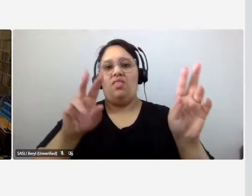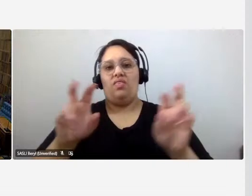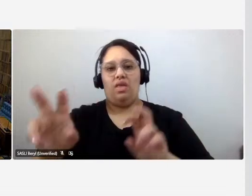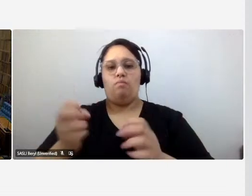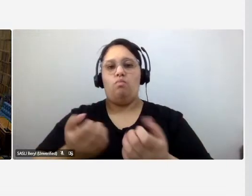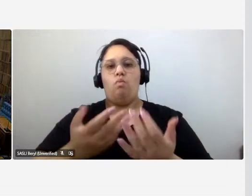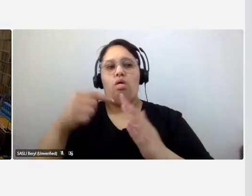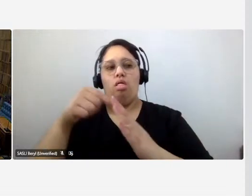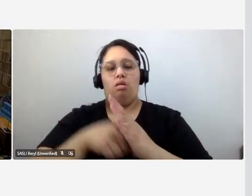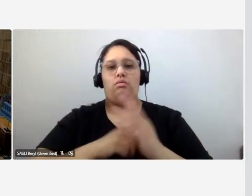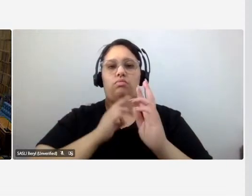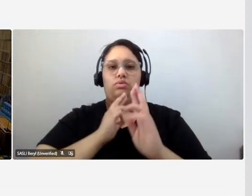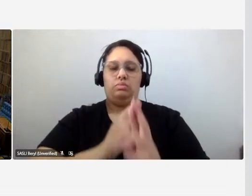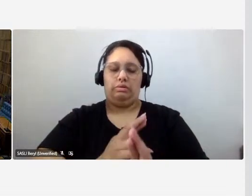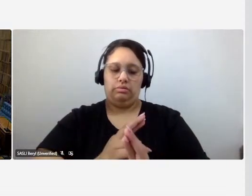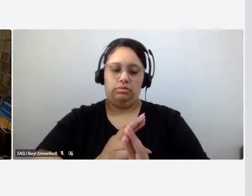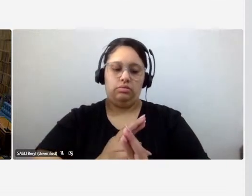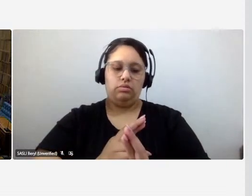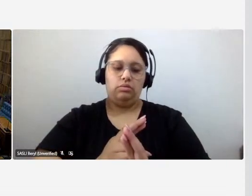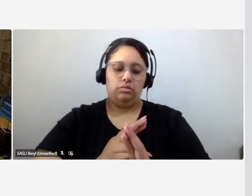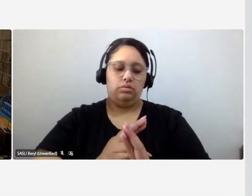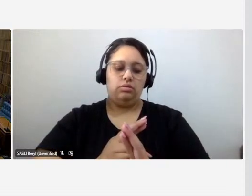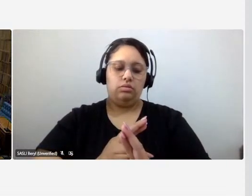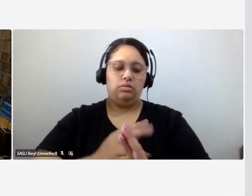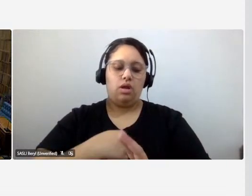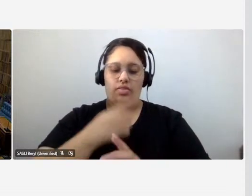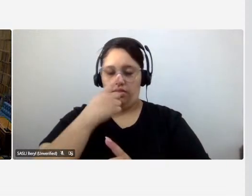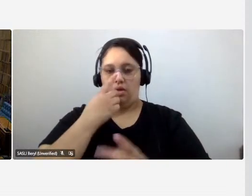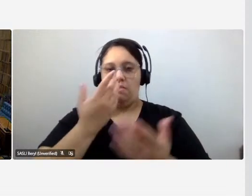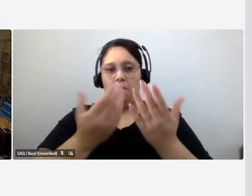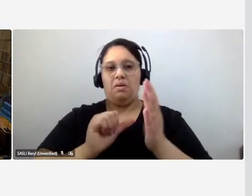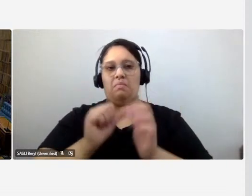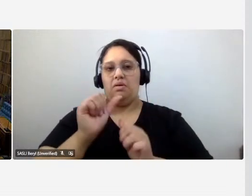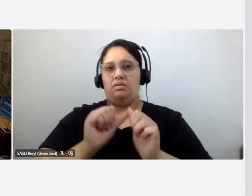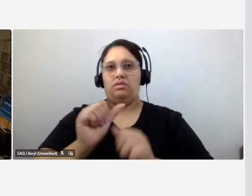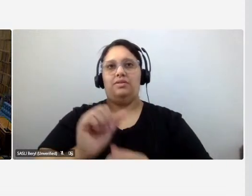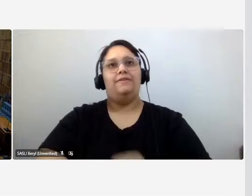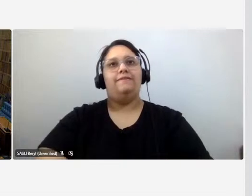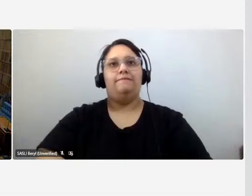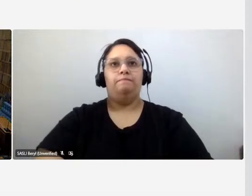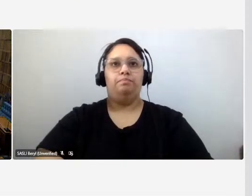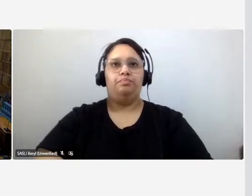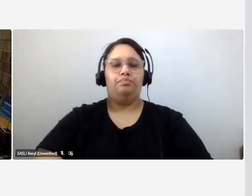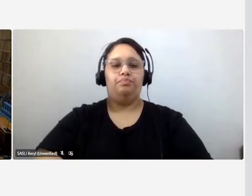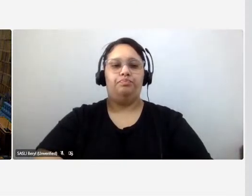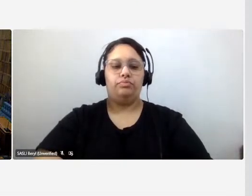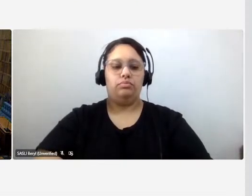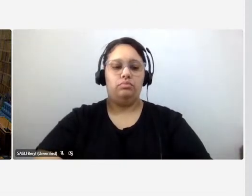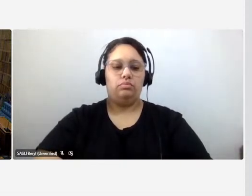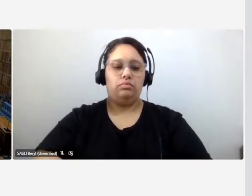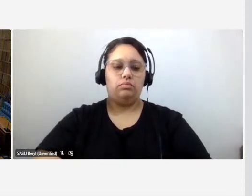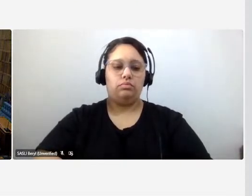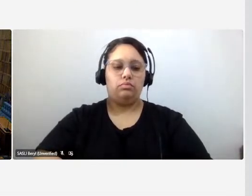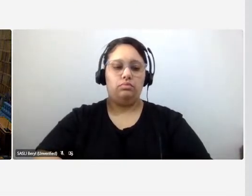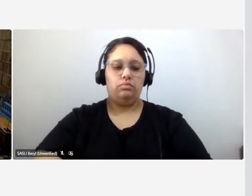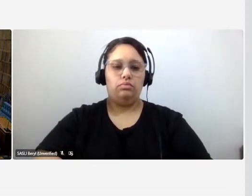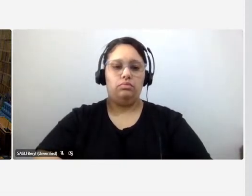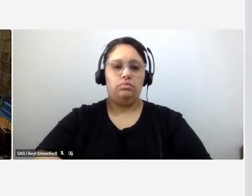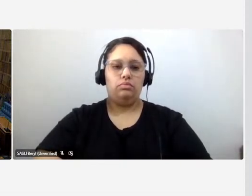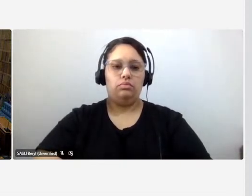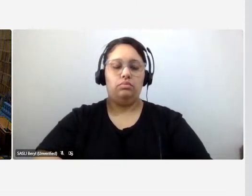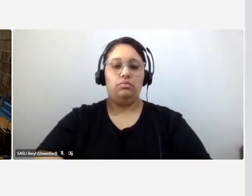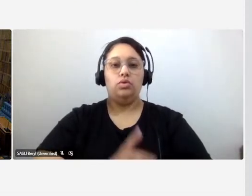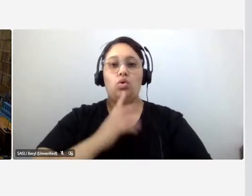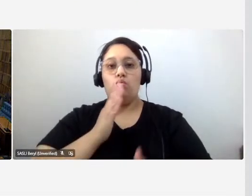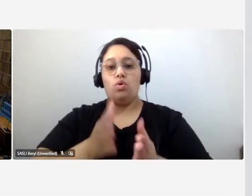more thorough response. That I think might be better. So the request is a list of that, and